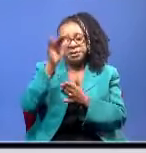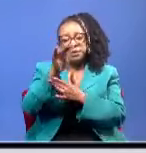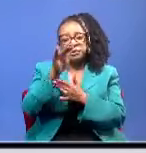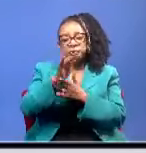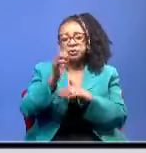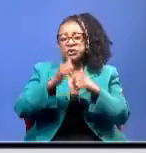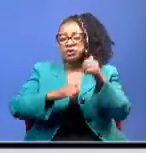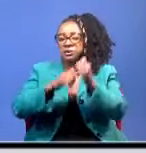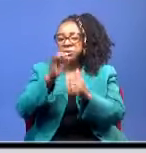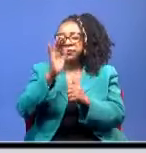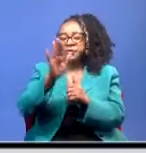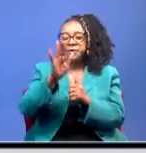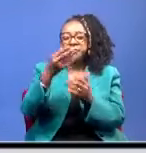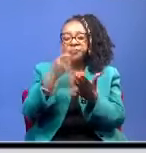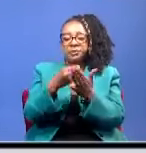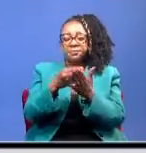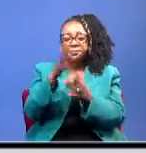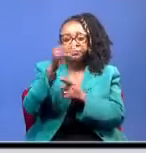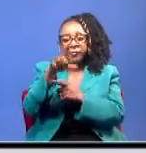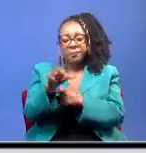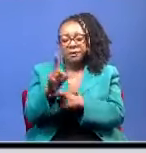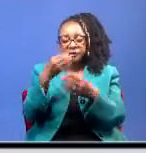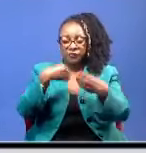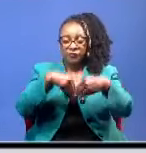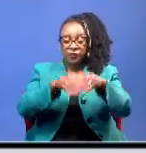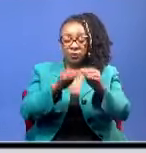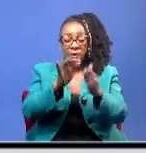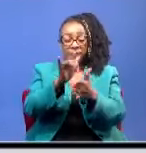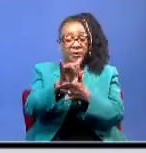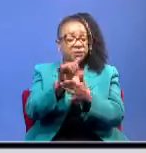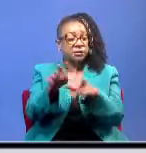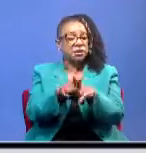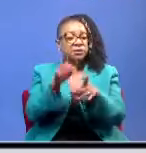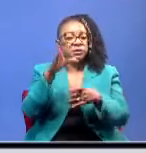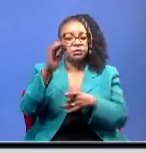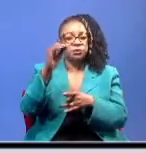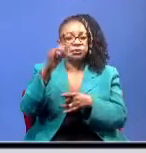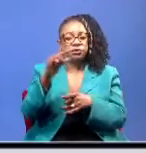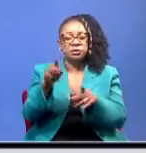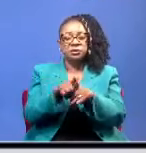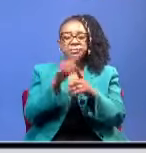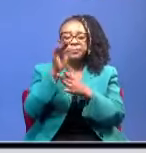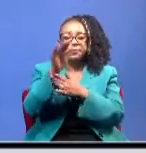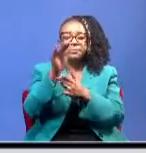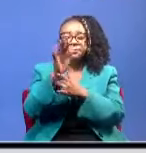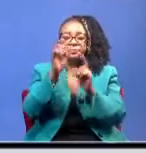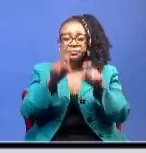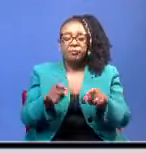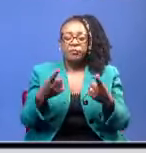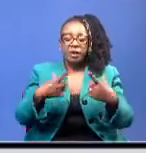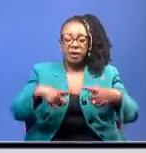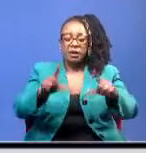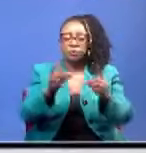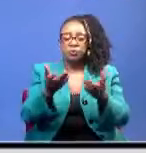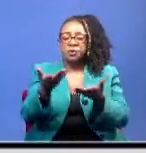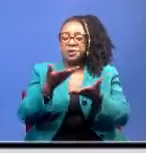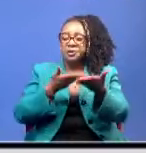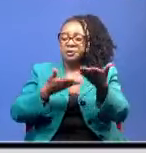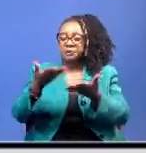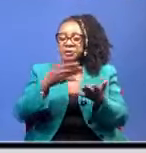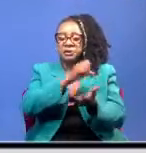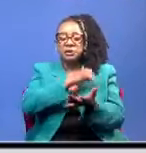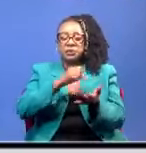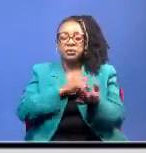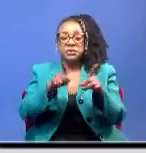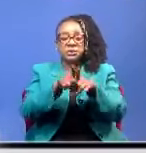their respective finance bills accordingly, and the Council of Governors has also requested they be allowed to engage the Senate on the same